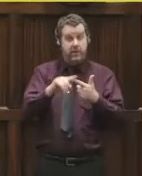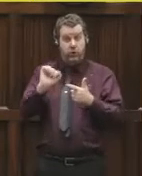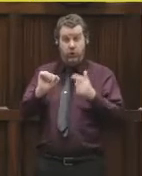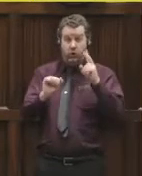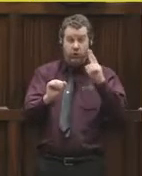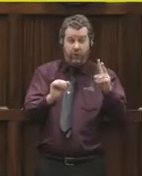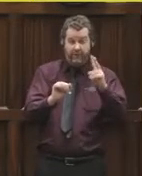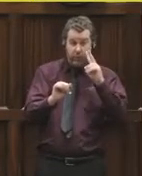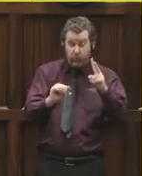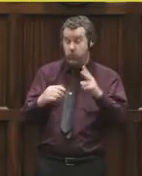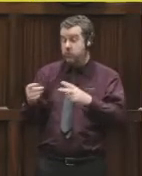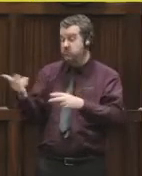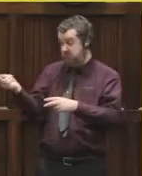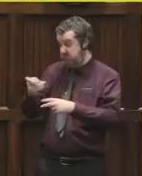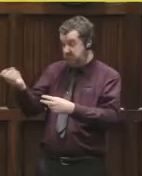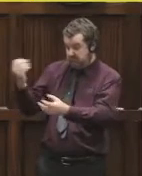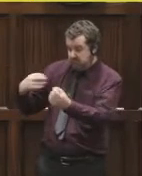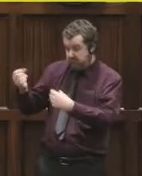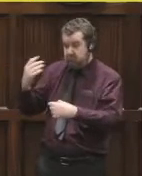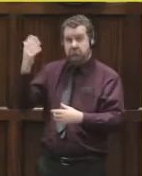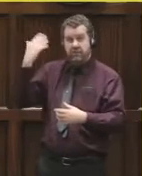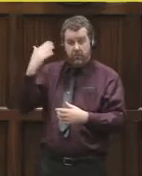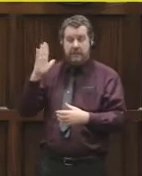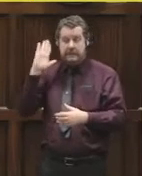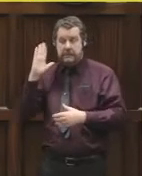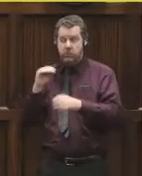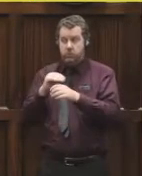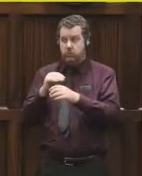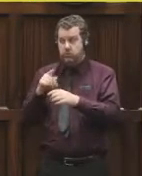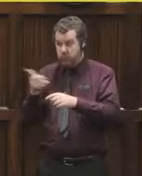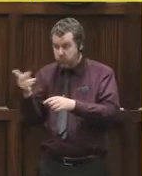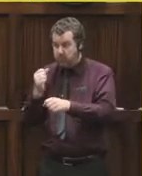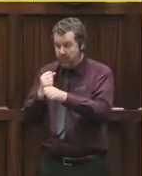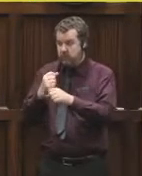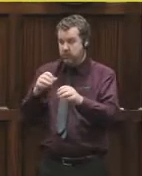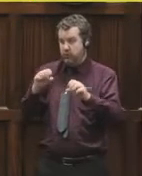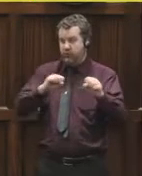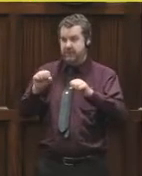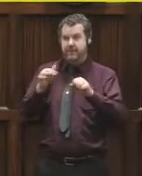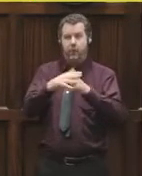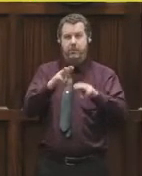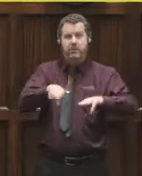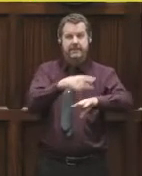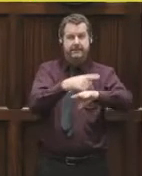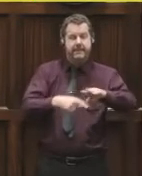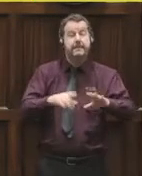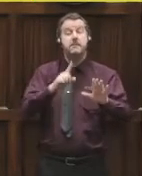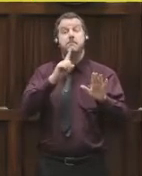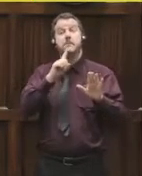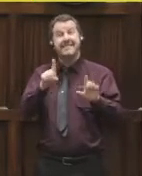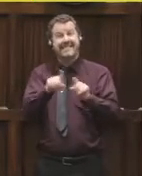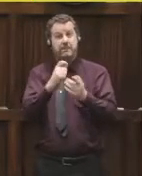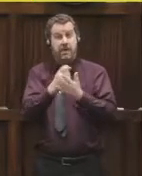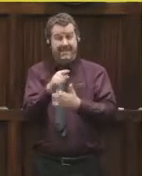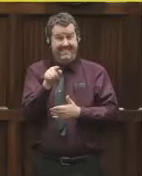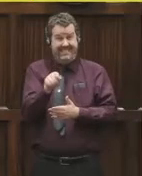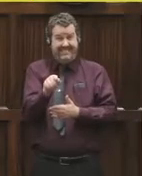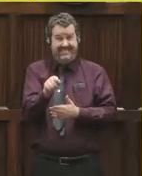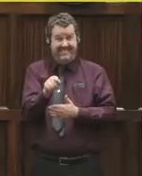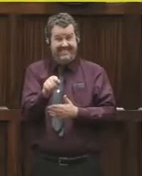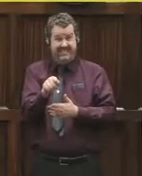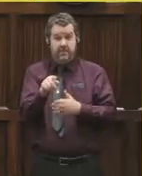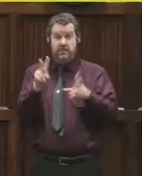her regularly on other issues as well in relation to service people with disabilities. But having said that, this isn't something on which